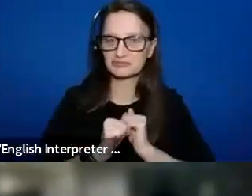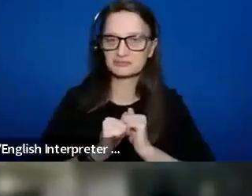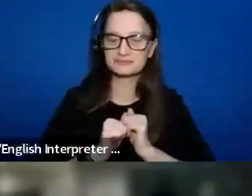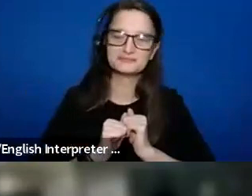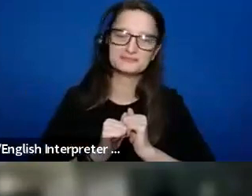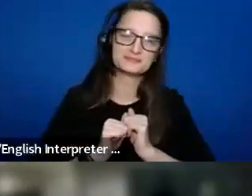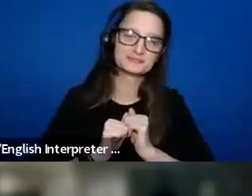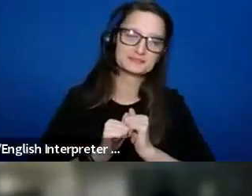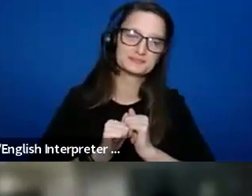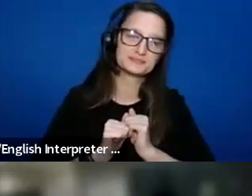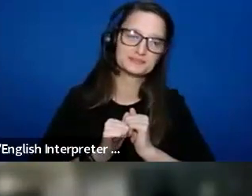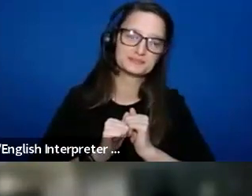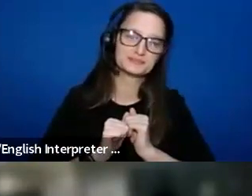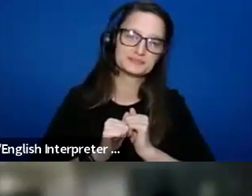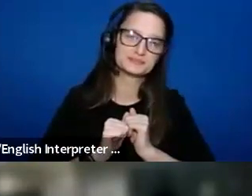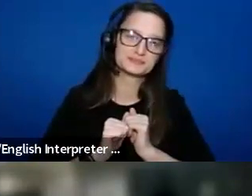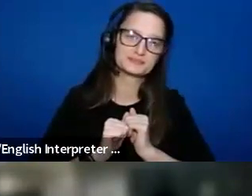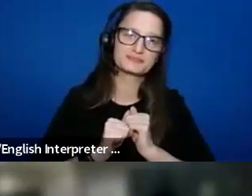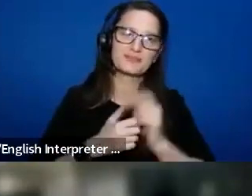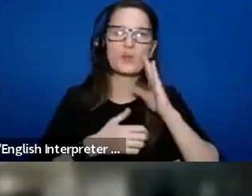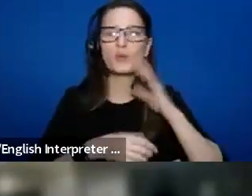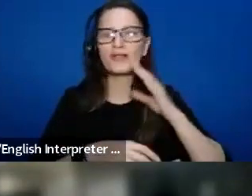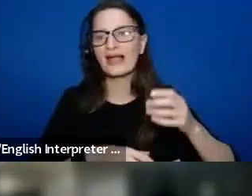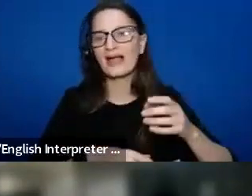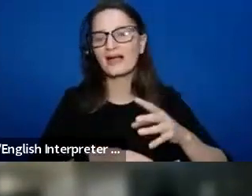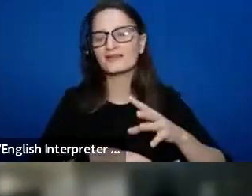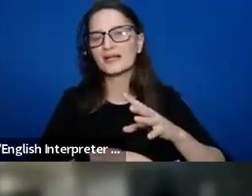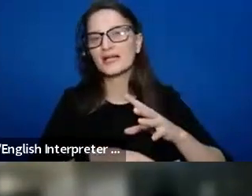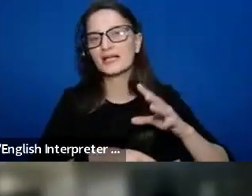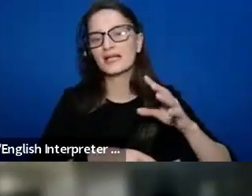For the there'll be chants and science and all that fun stuff.